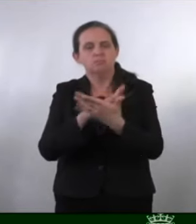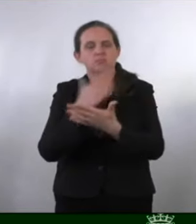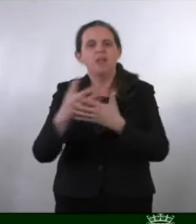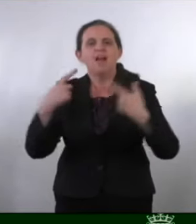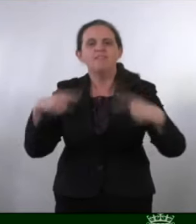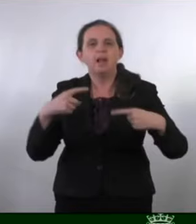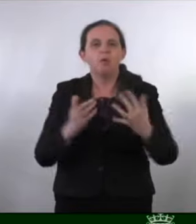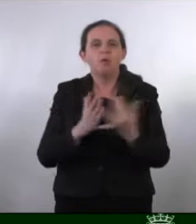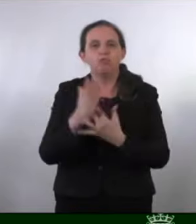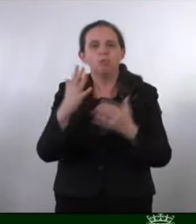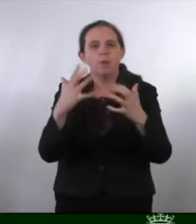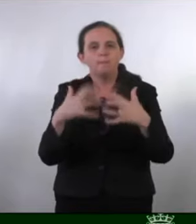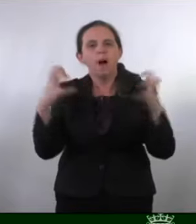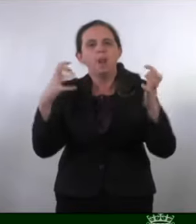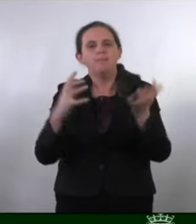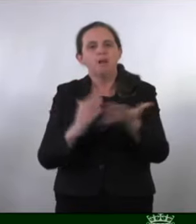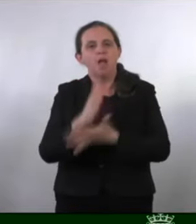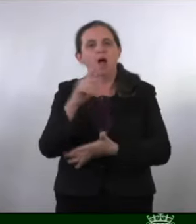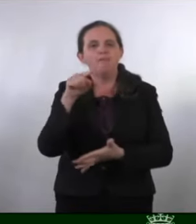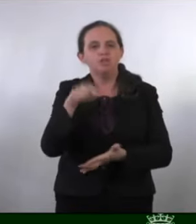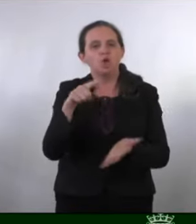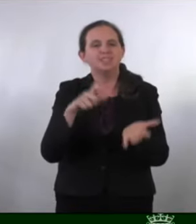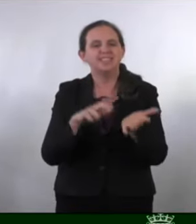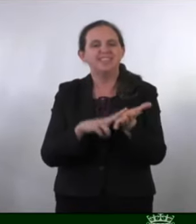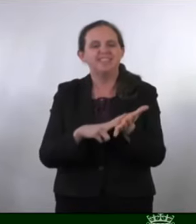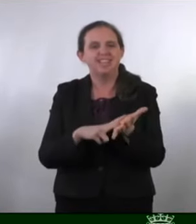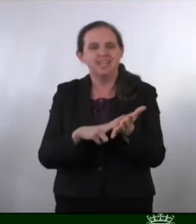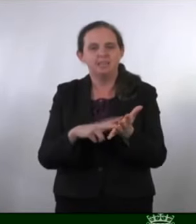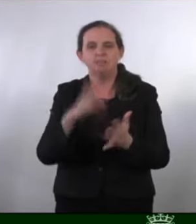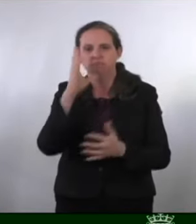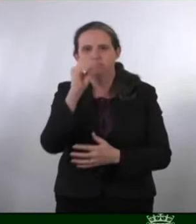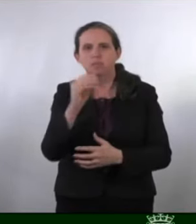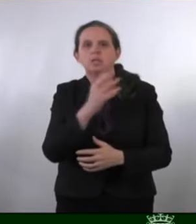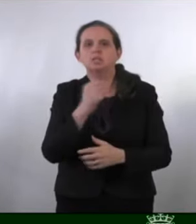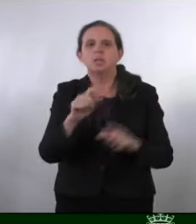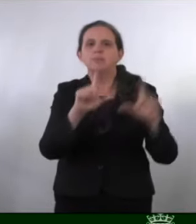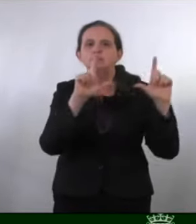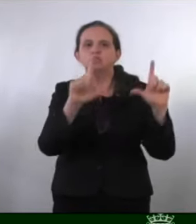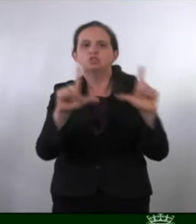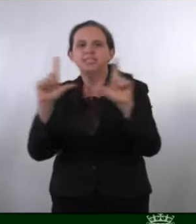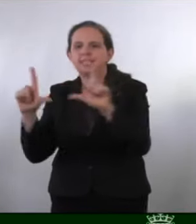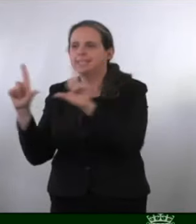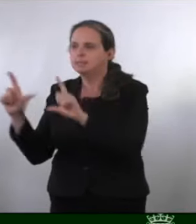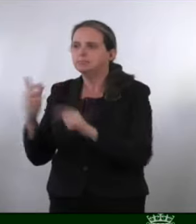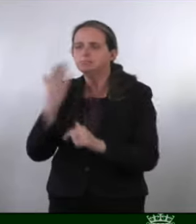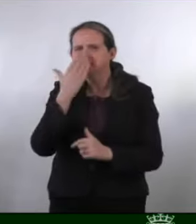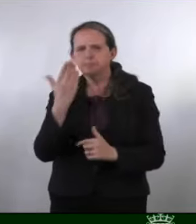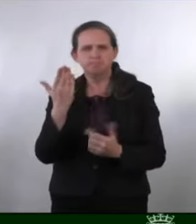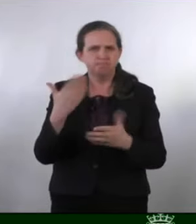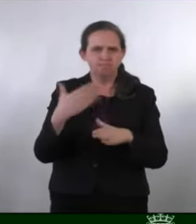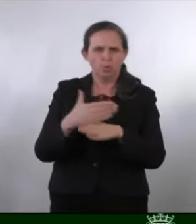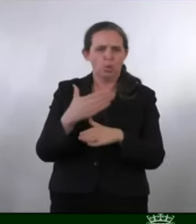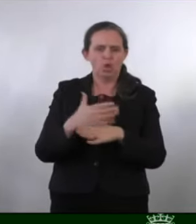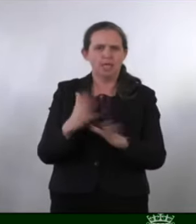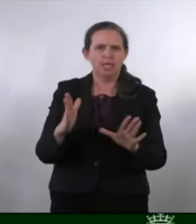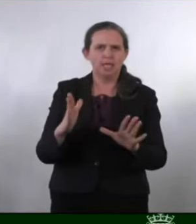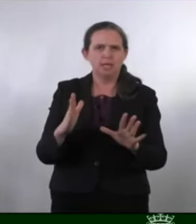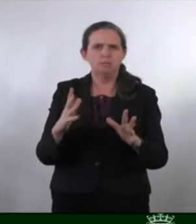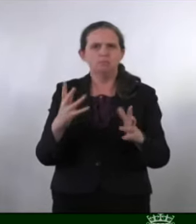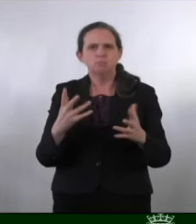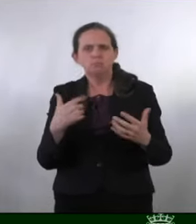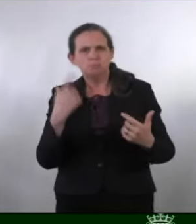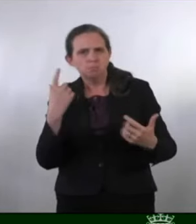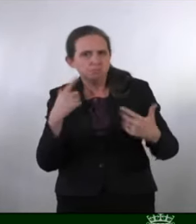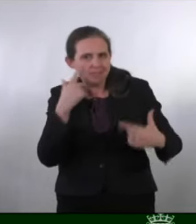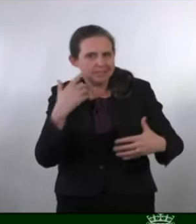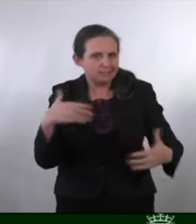parliamentlive.tv. Just say some of the screens aren't working, so we're just going to have to see how we go. We'll try and just take it a bit easy if need be.